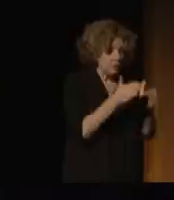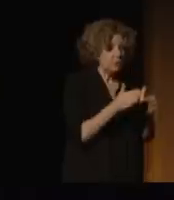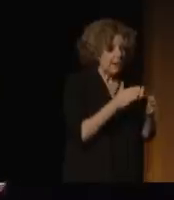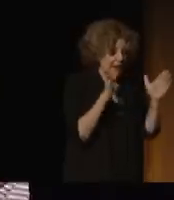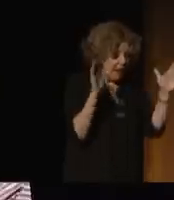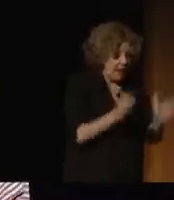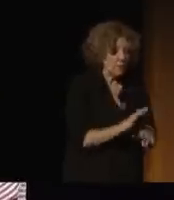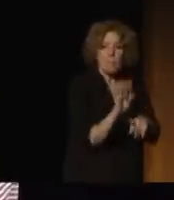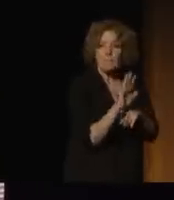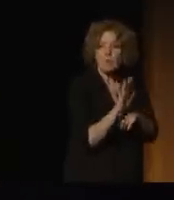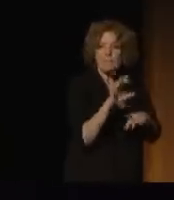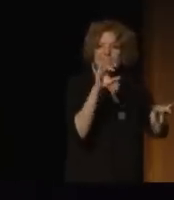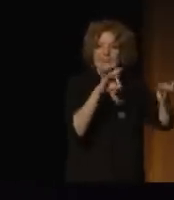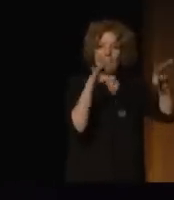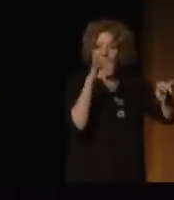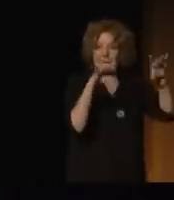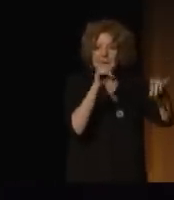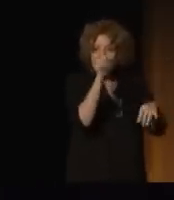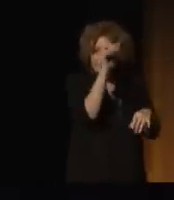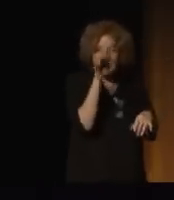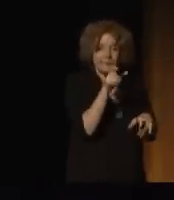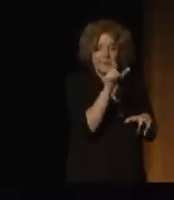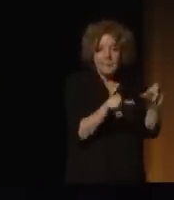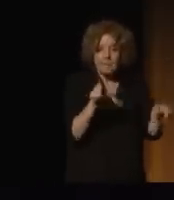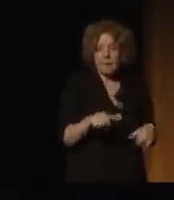stars, you know, who are at any rate not the